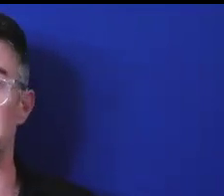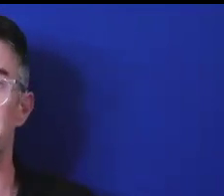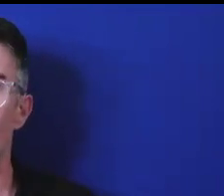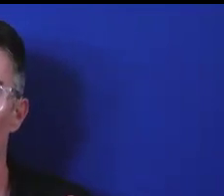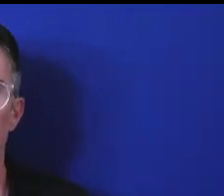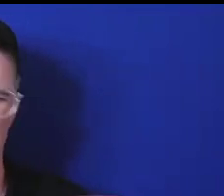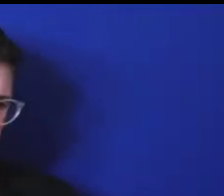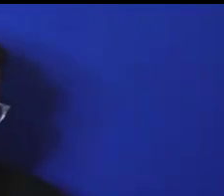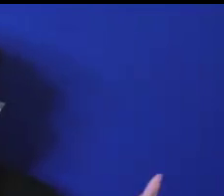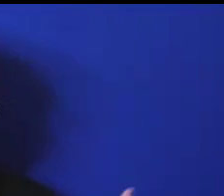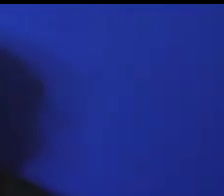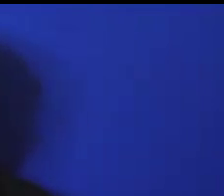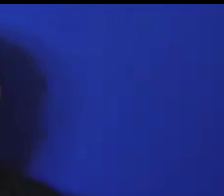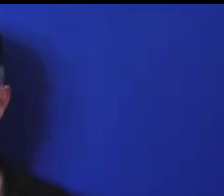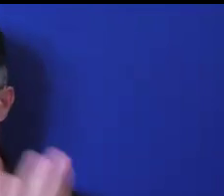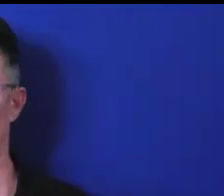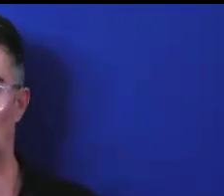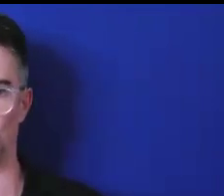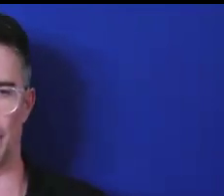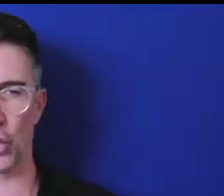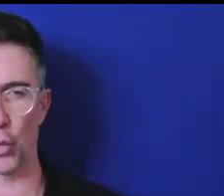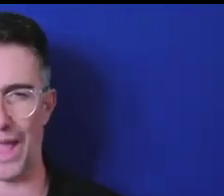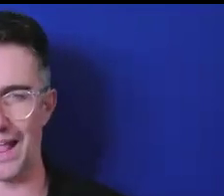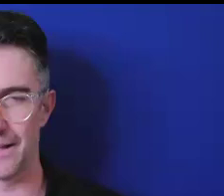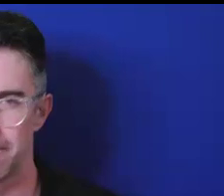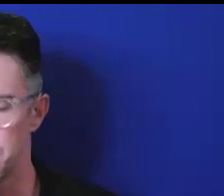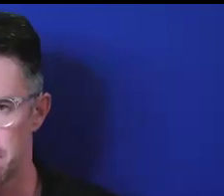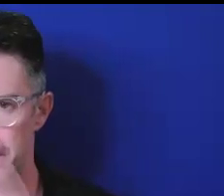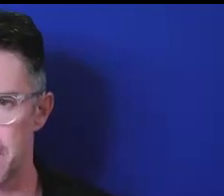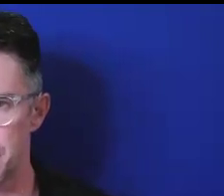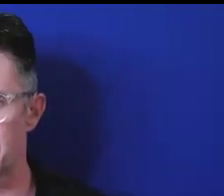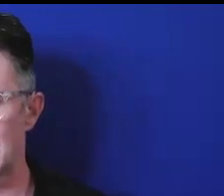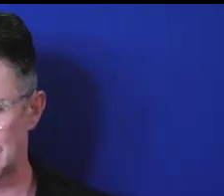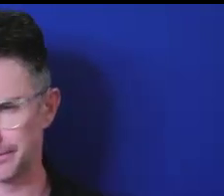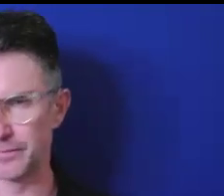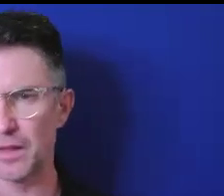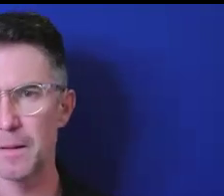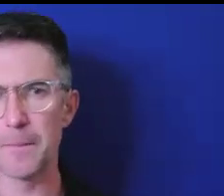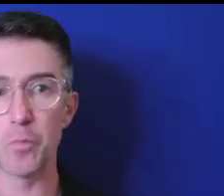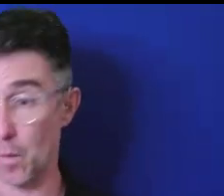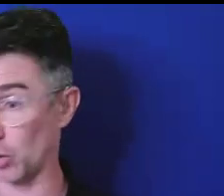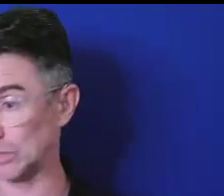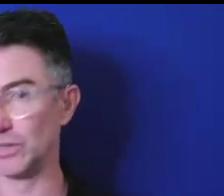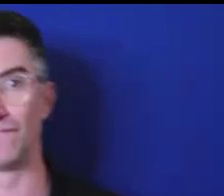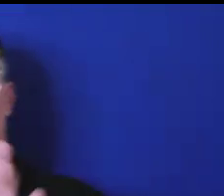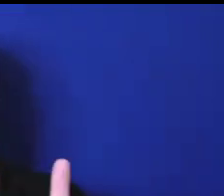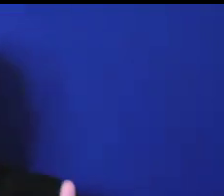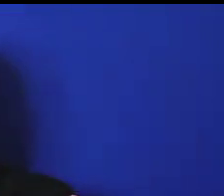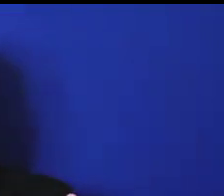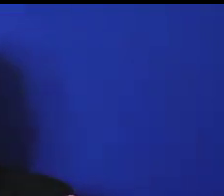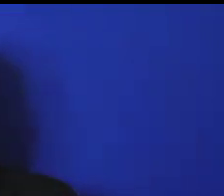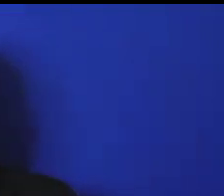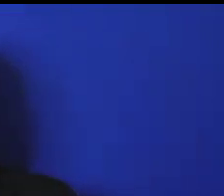We have a specific question for Maya. Do we have established criteria based on which the social service